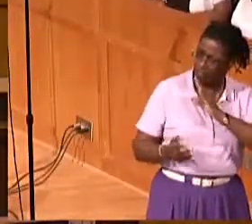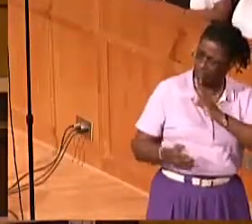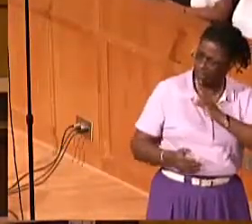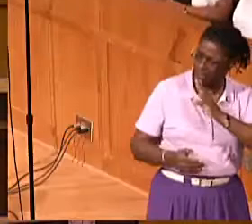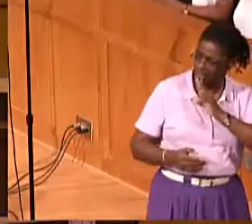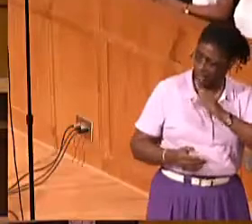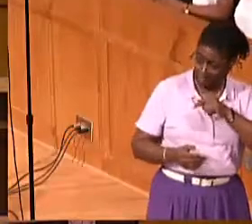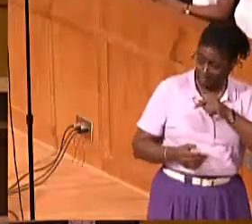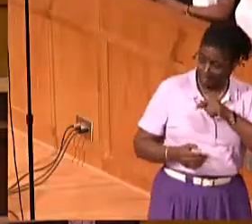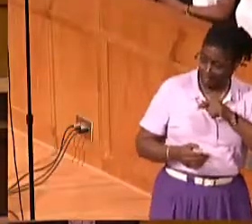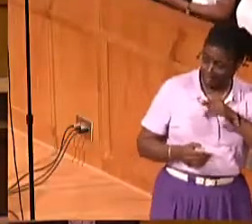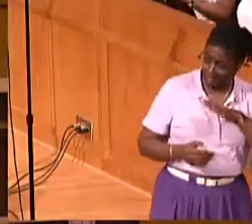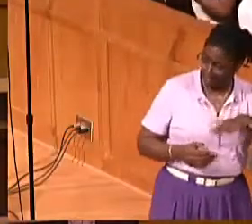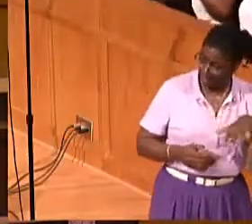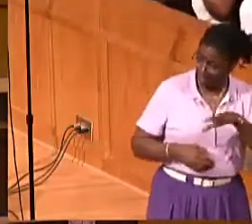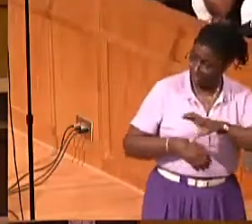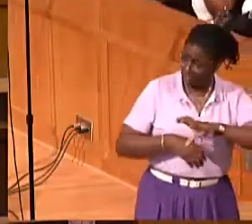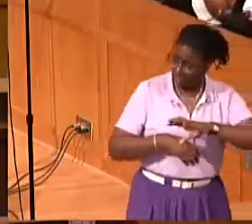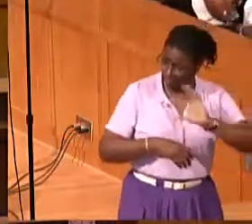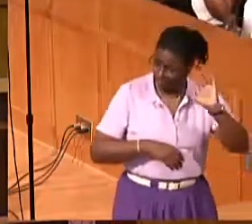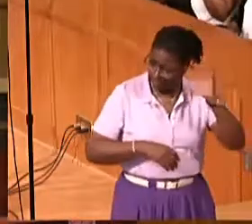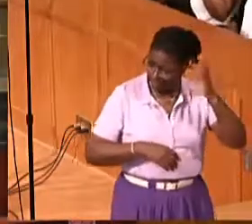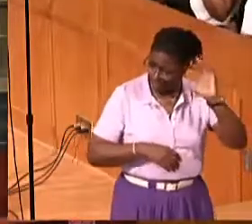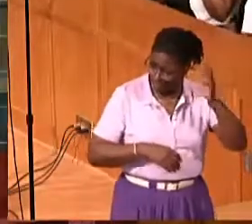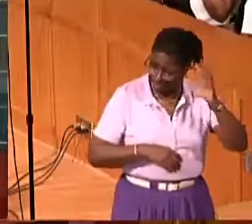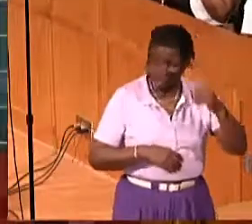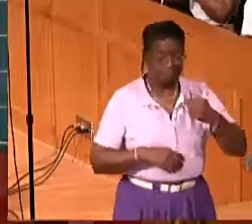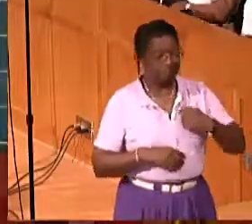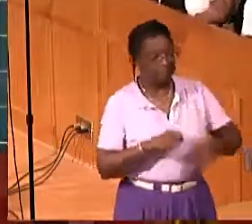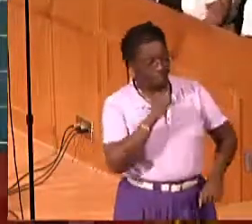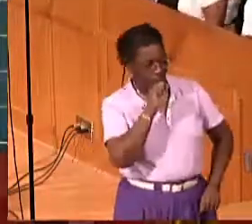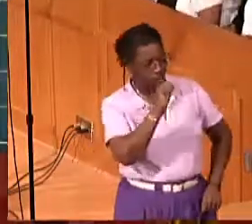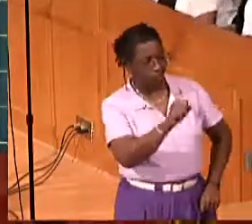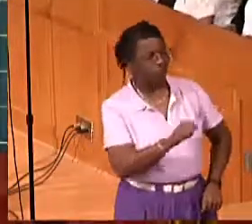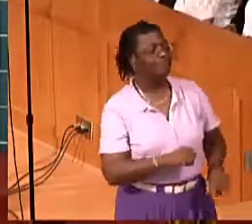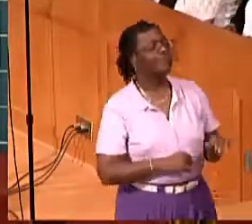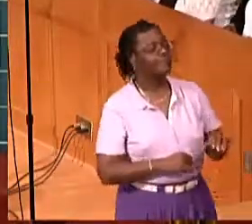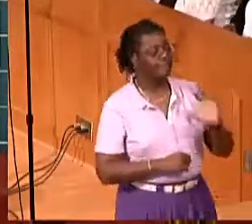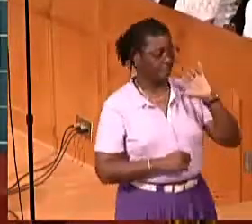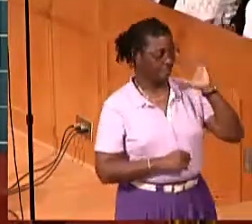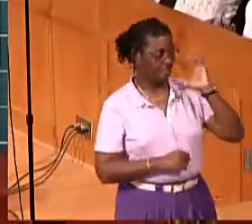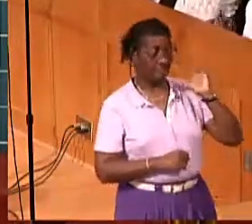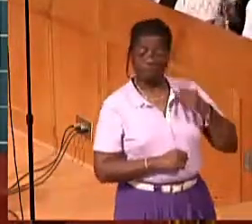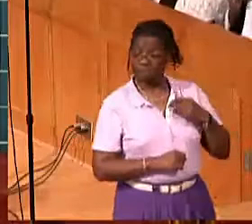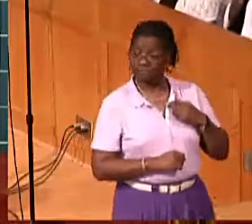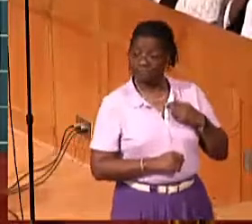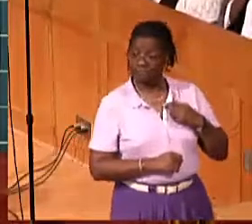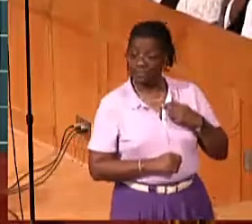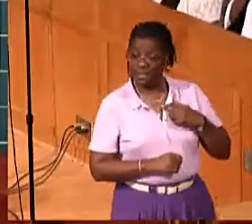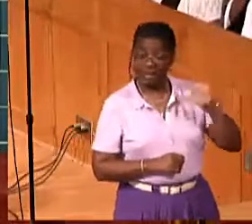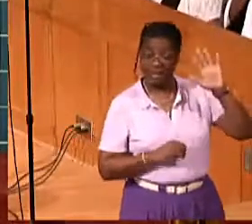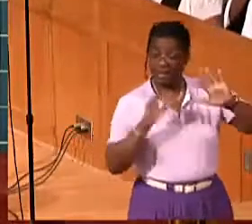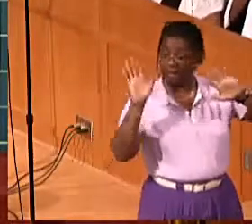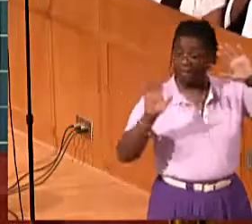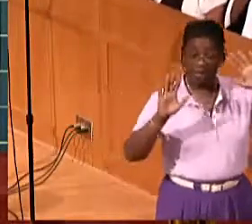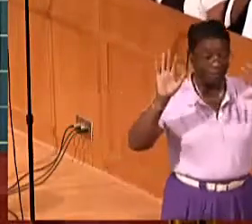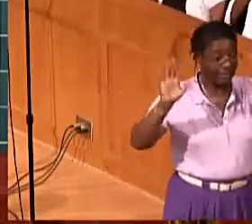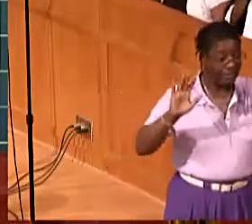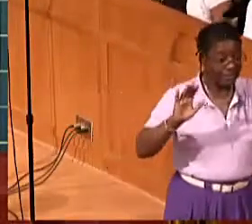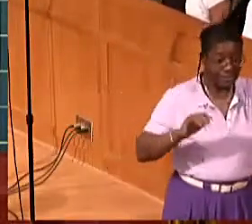But I like that kind of crazy. I need to know, I need to poll the audience. Is there anybody here who knows my